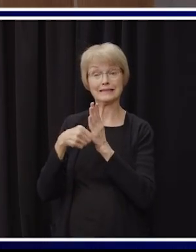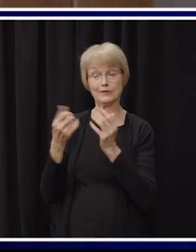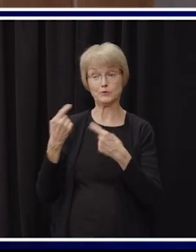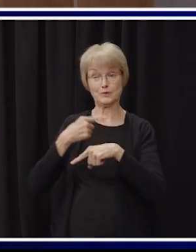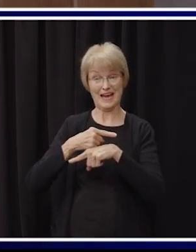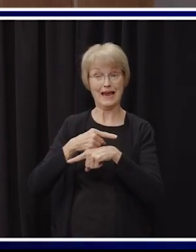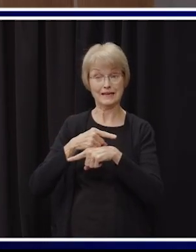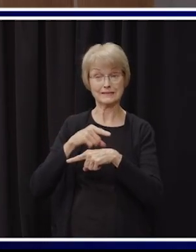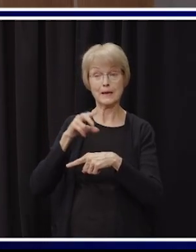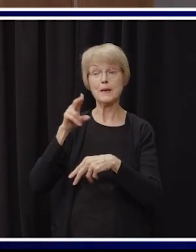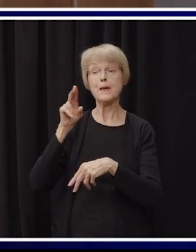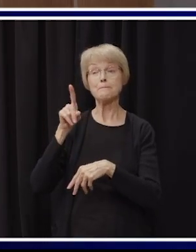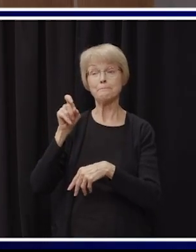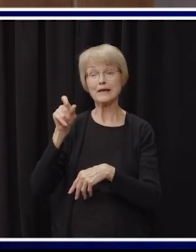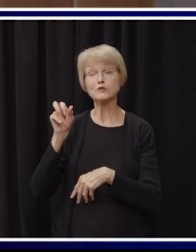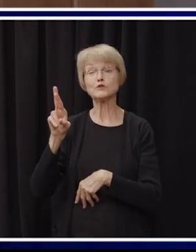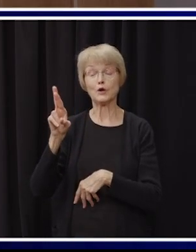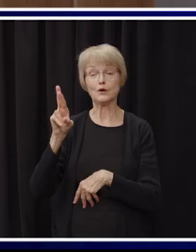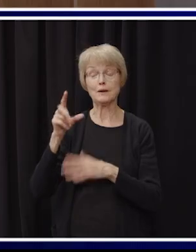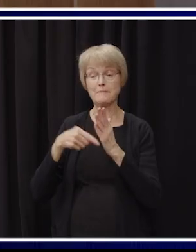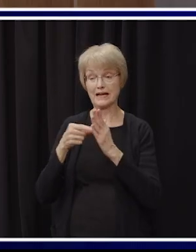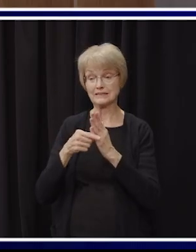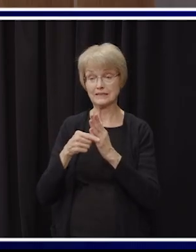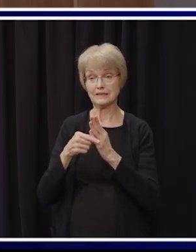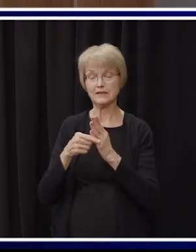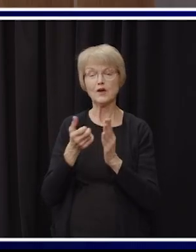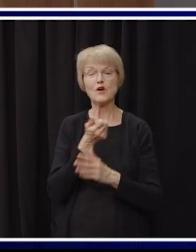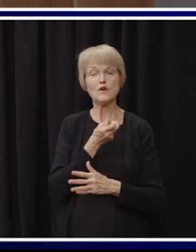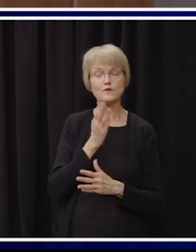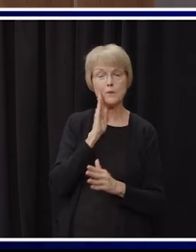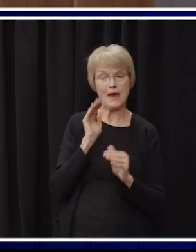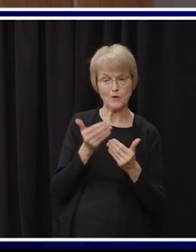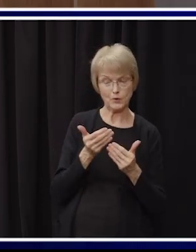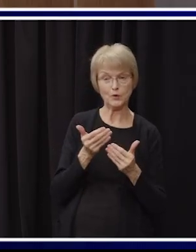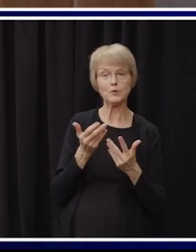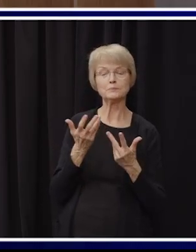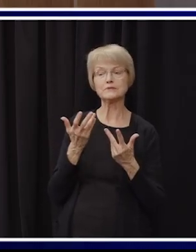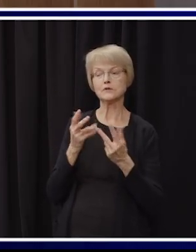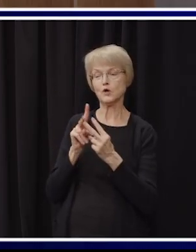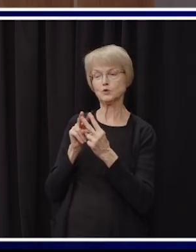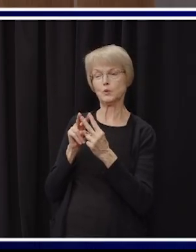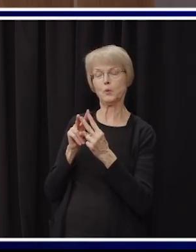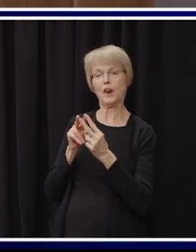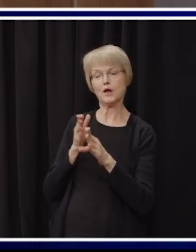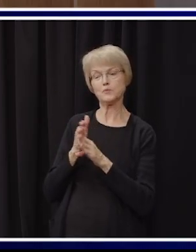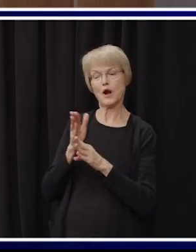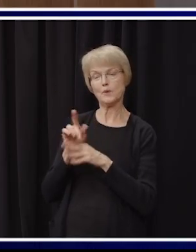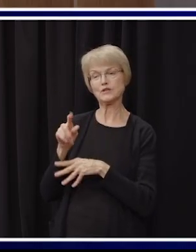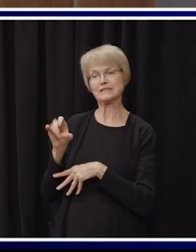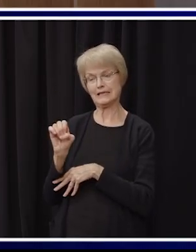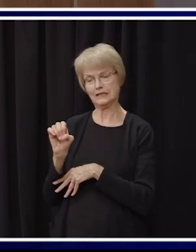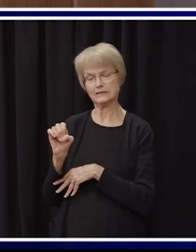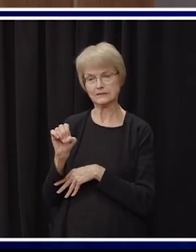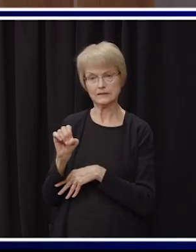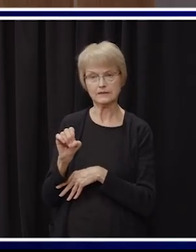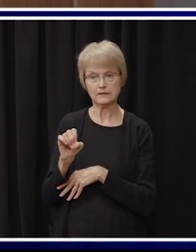today's Builder Magazine. Fewer bedrooms in dual primary suites. Bedrooms in new build